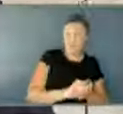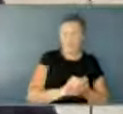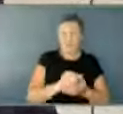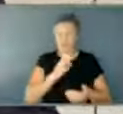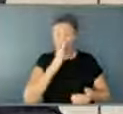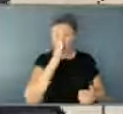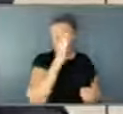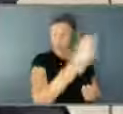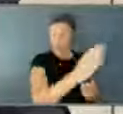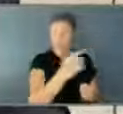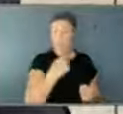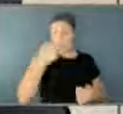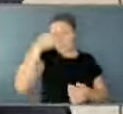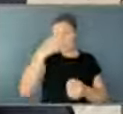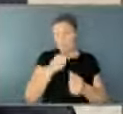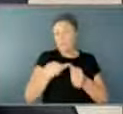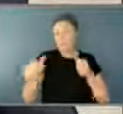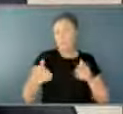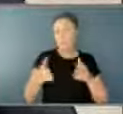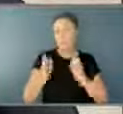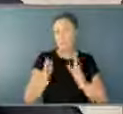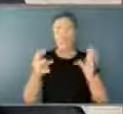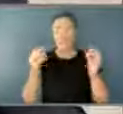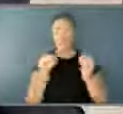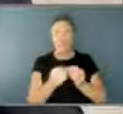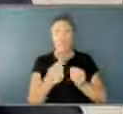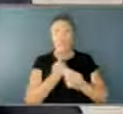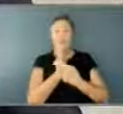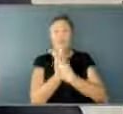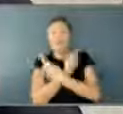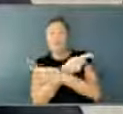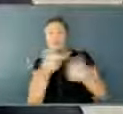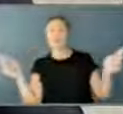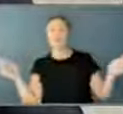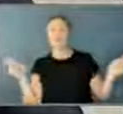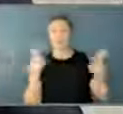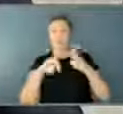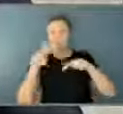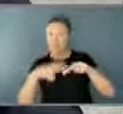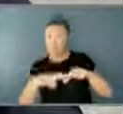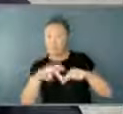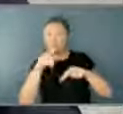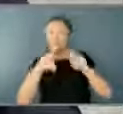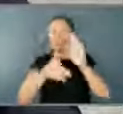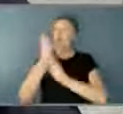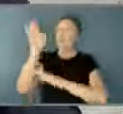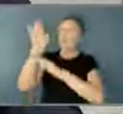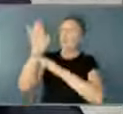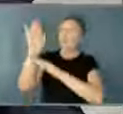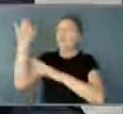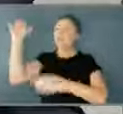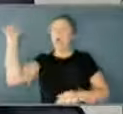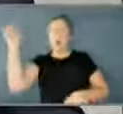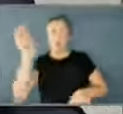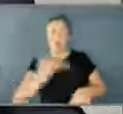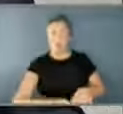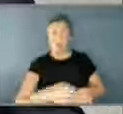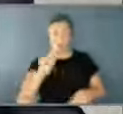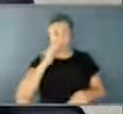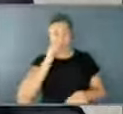regarding quarantine, very sensible public health orders, that was the most effective way of meeting those objectives of public health,